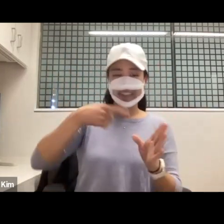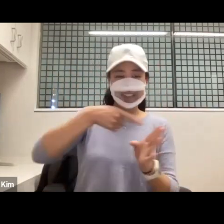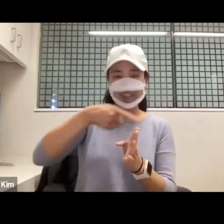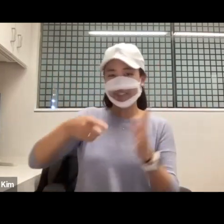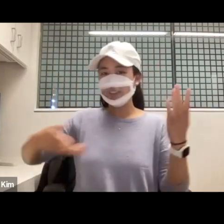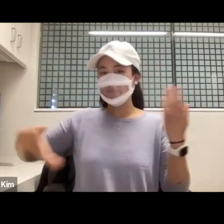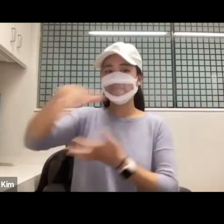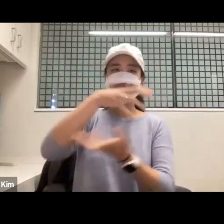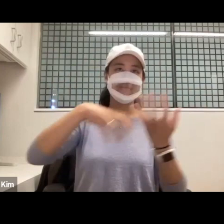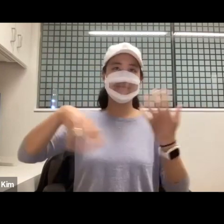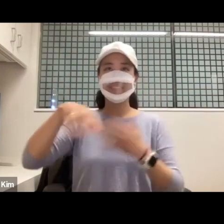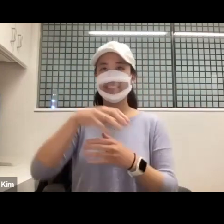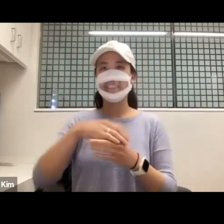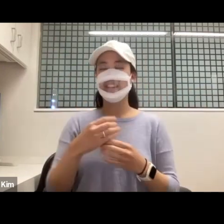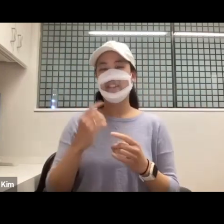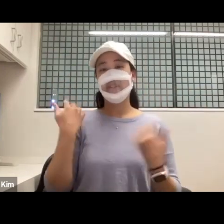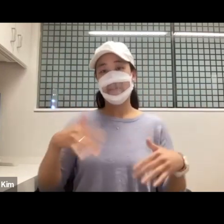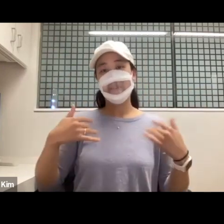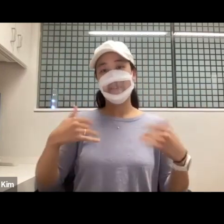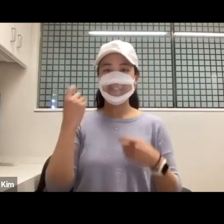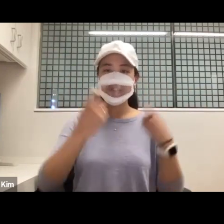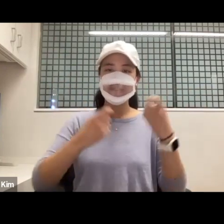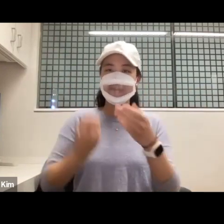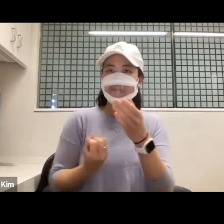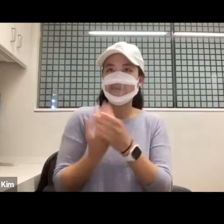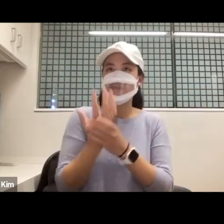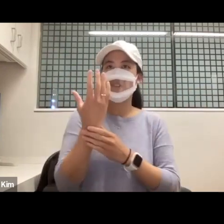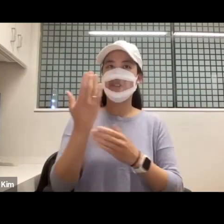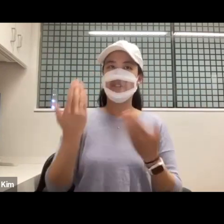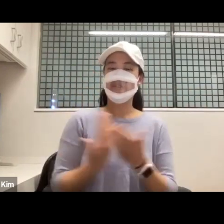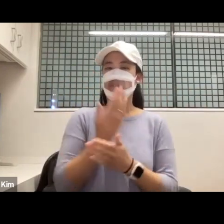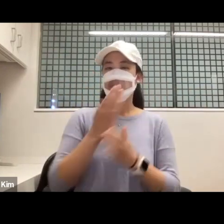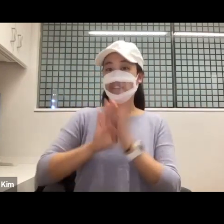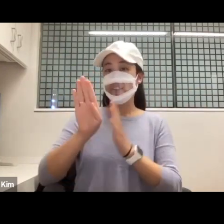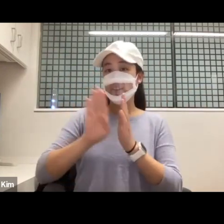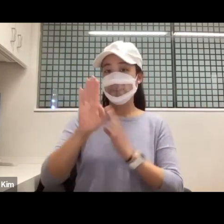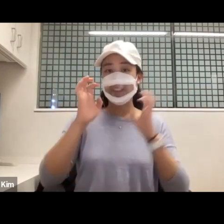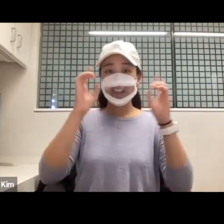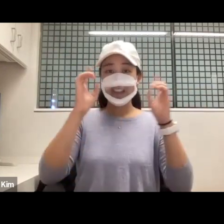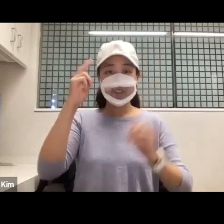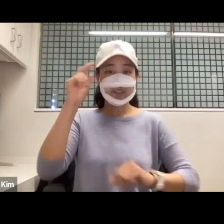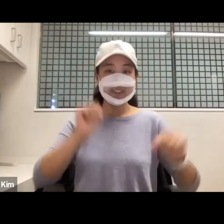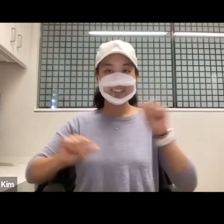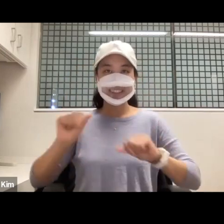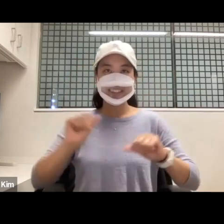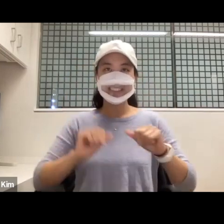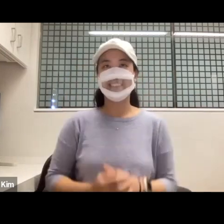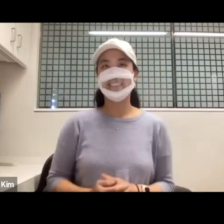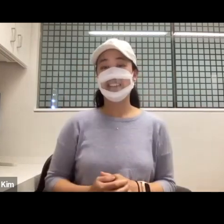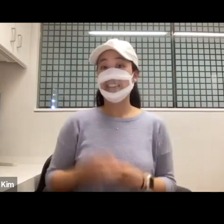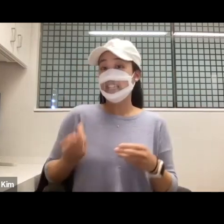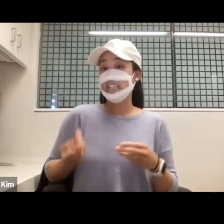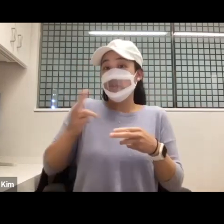and neuroscience. These different fields, and all of the interdisciplinary fields in between, contribute